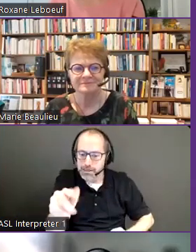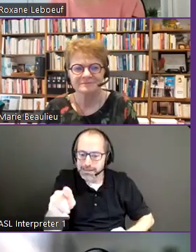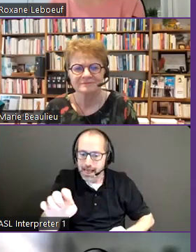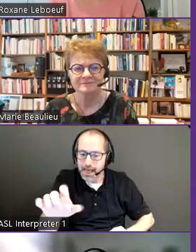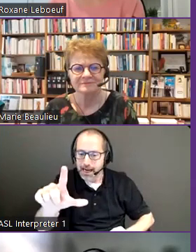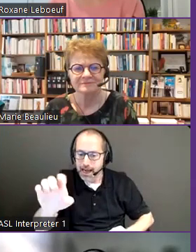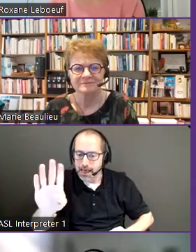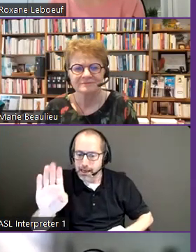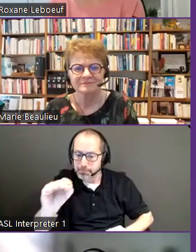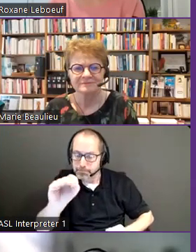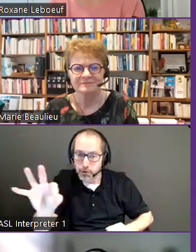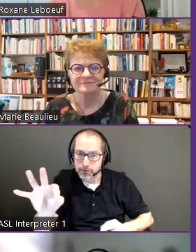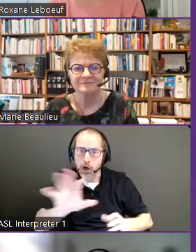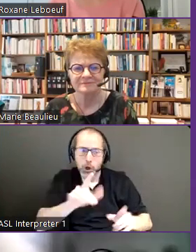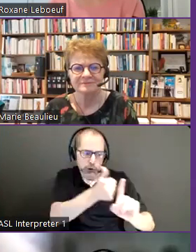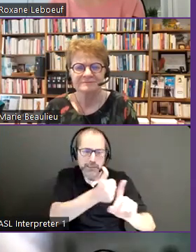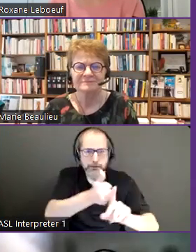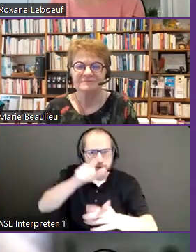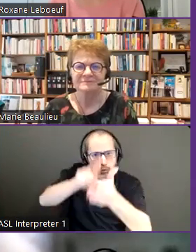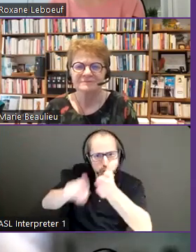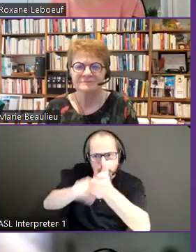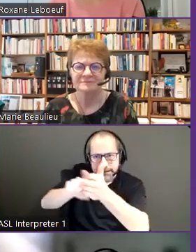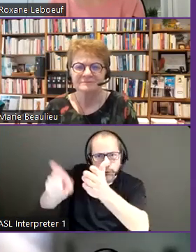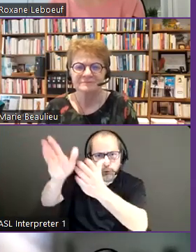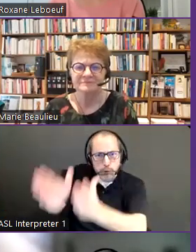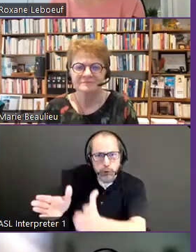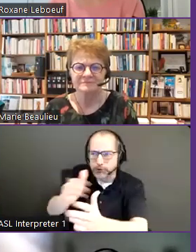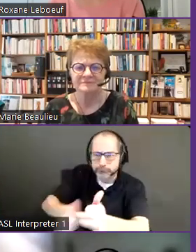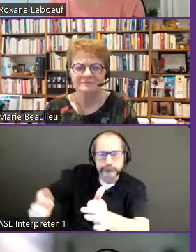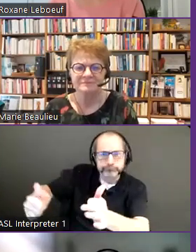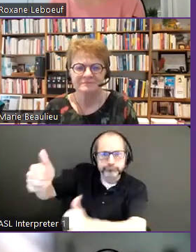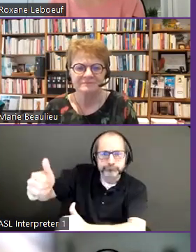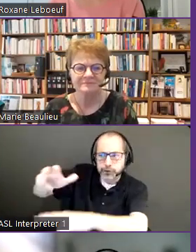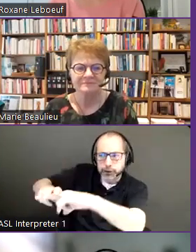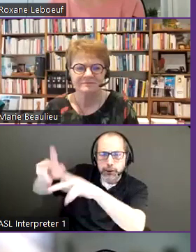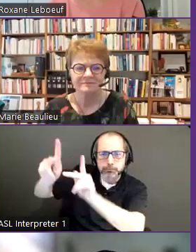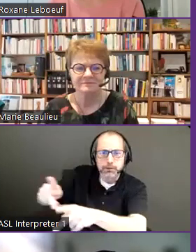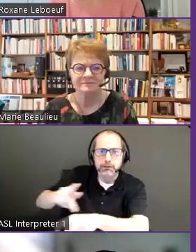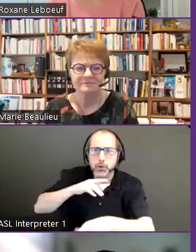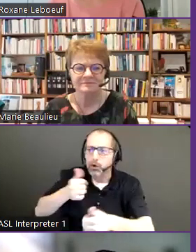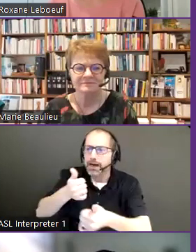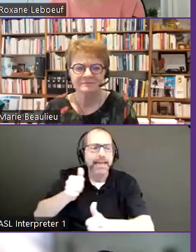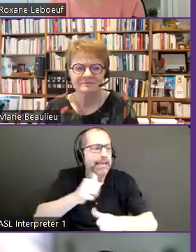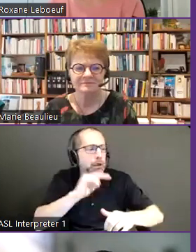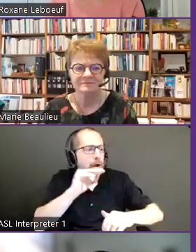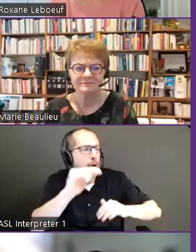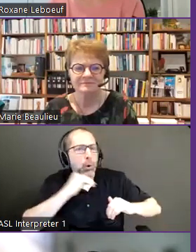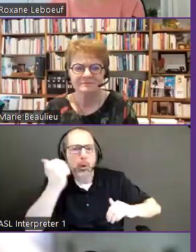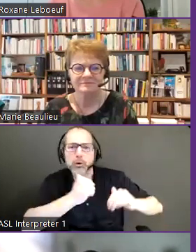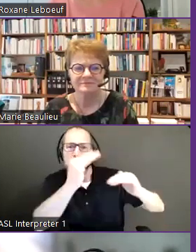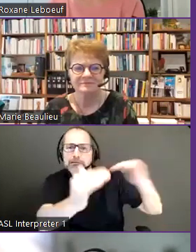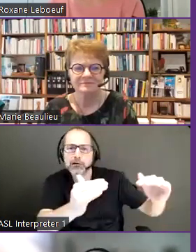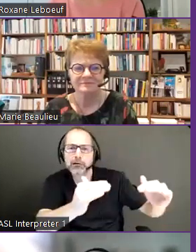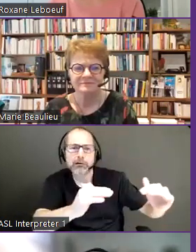is the research agent as the research chair on mistreatment of older adults since 2012.